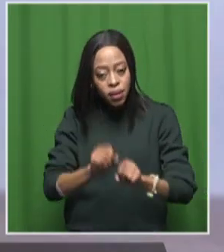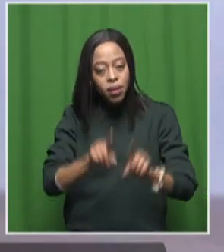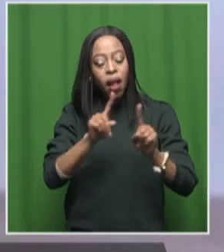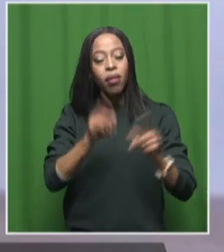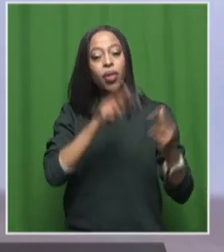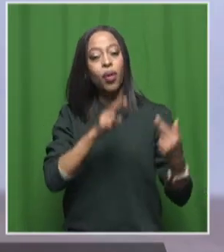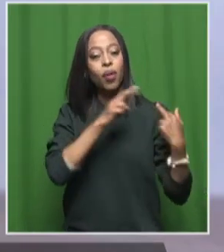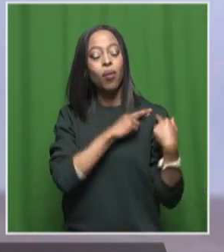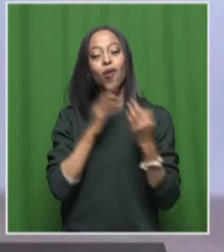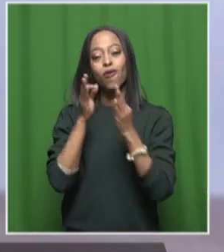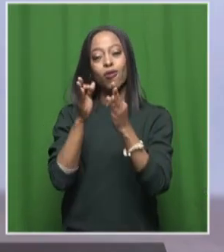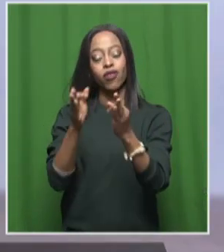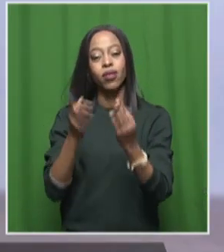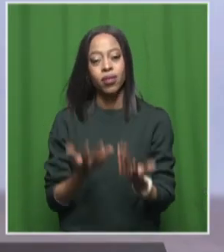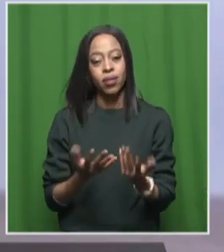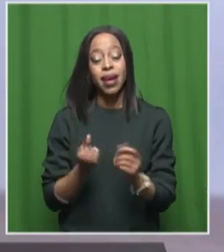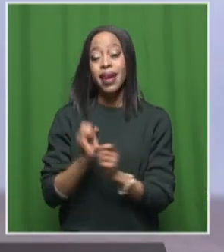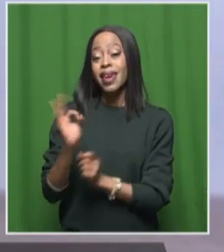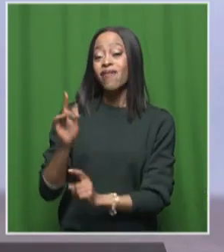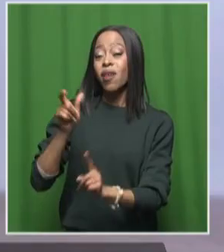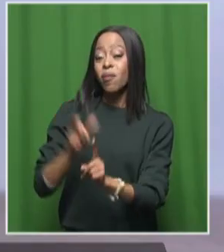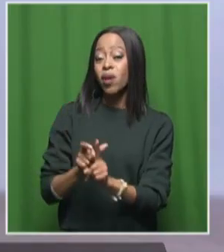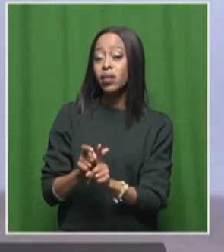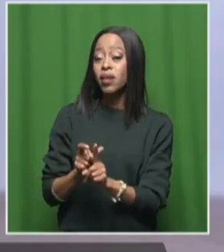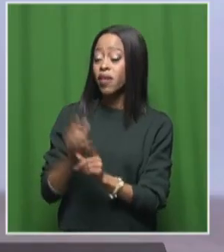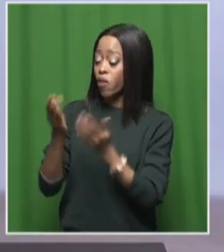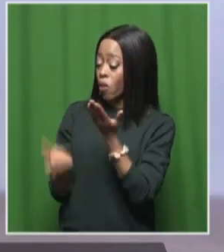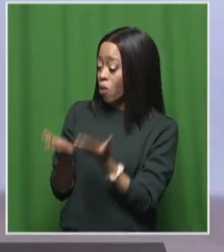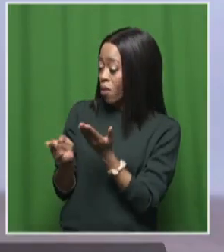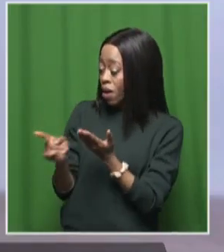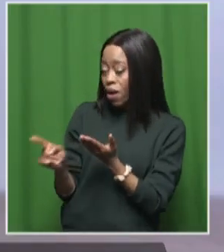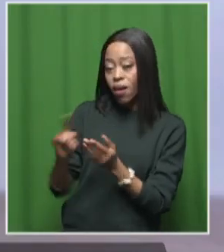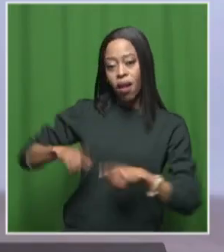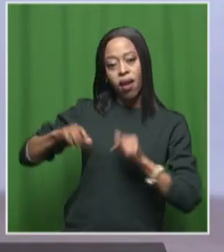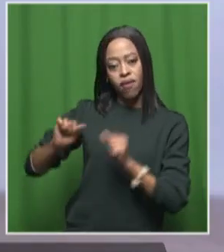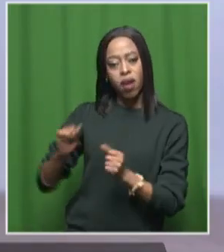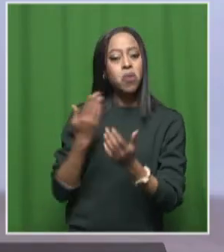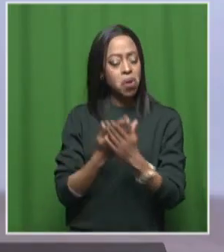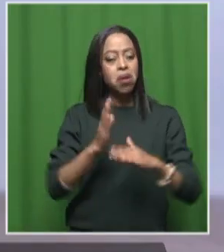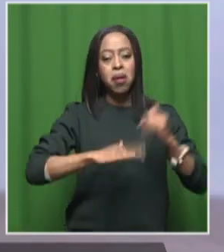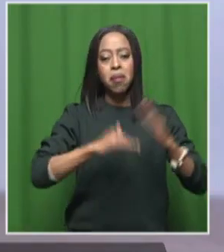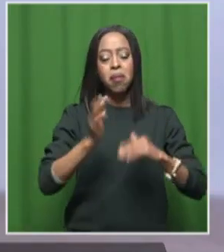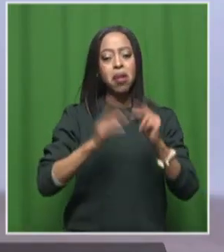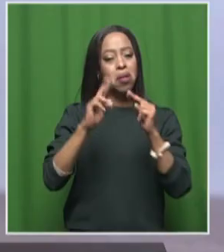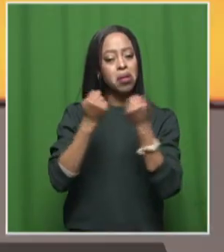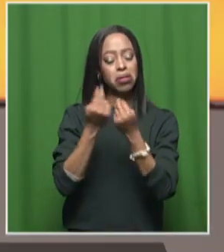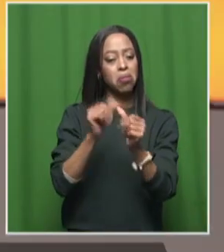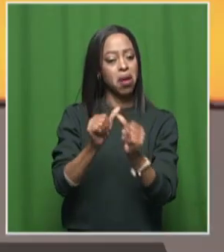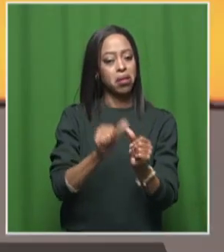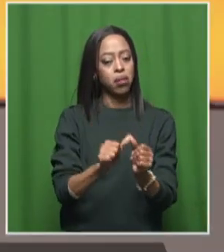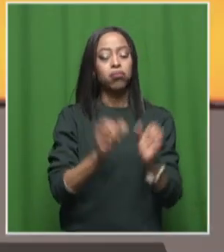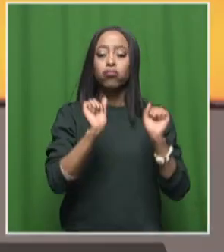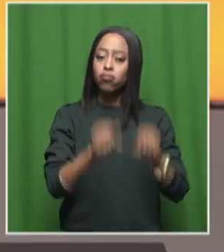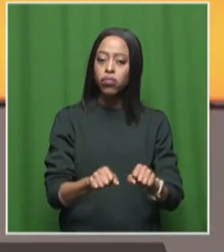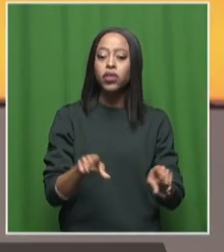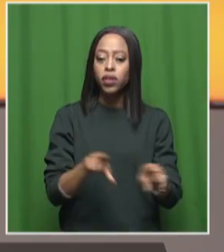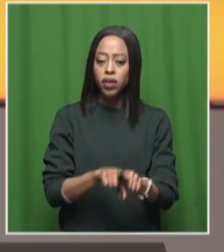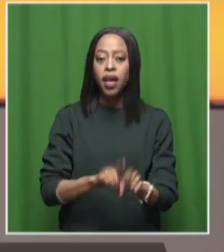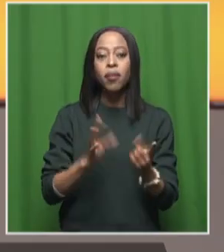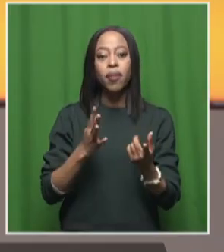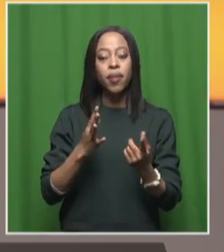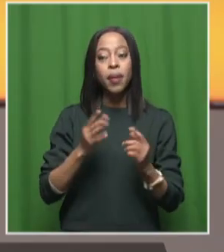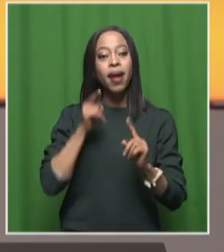version of yourself. So if one can take cue from the life of Moditle Pholo, I think we can build a better society. No, absolutely, and we can strive to live in our